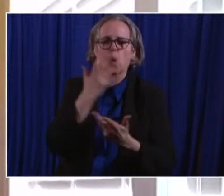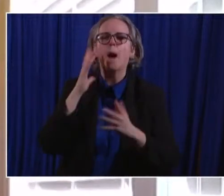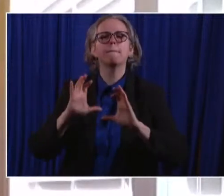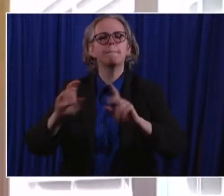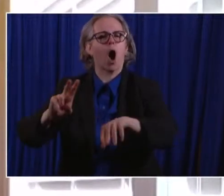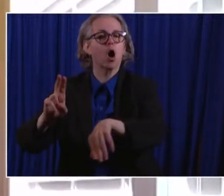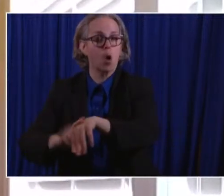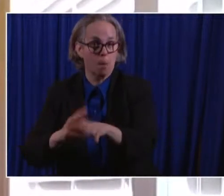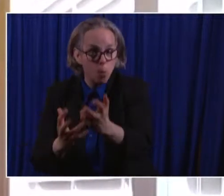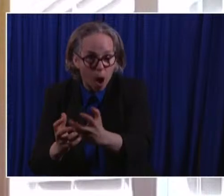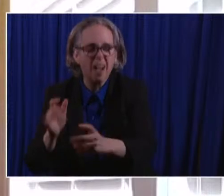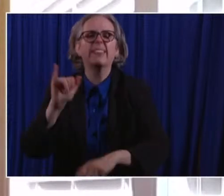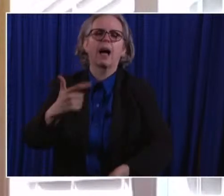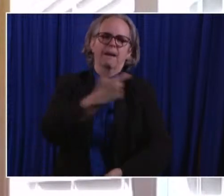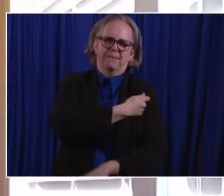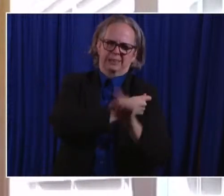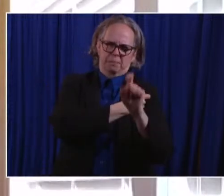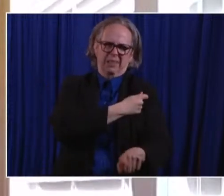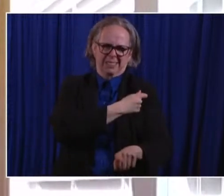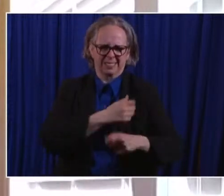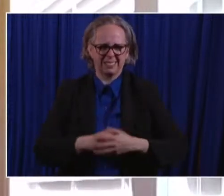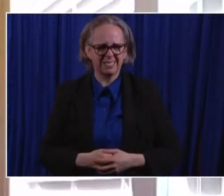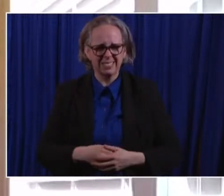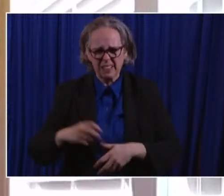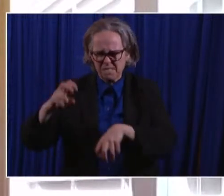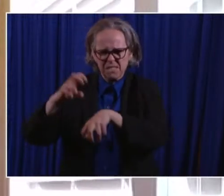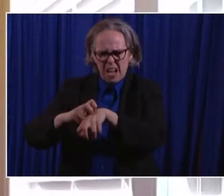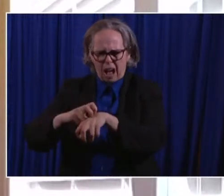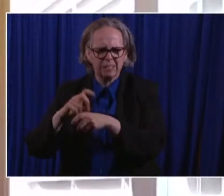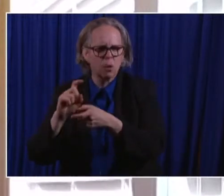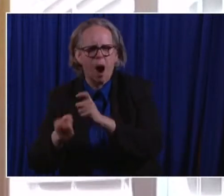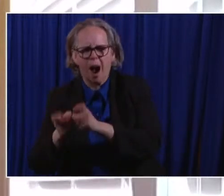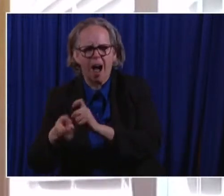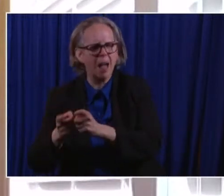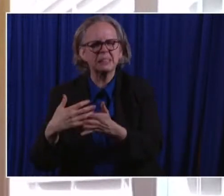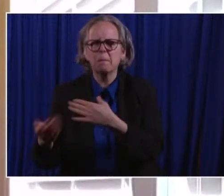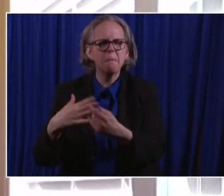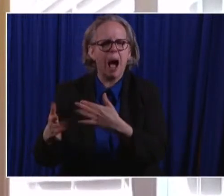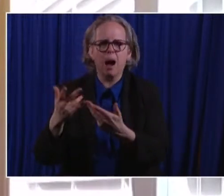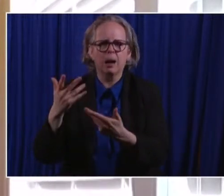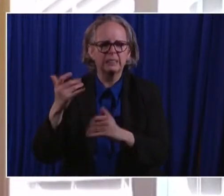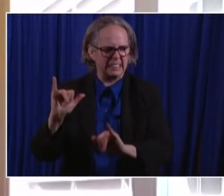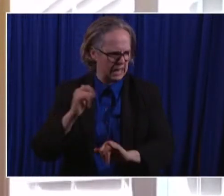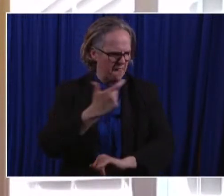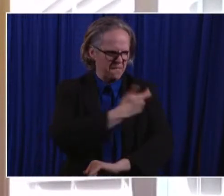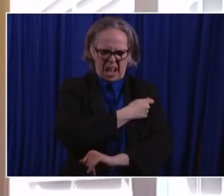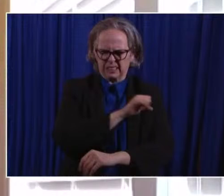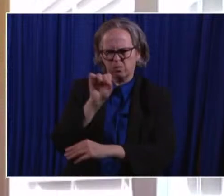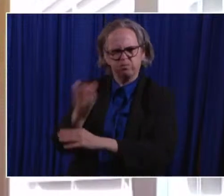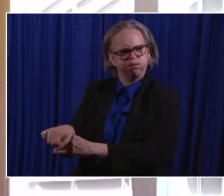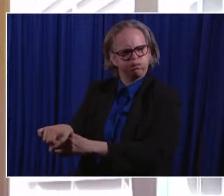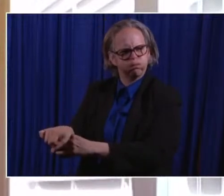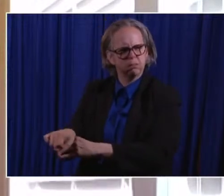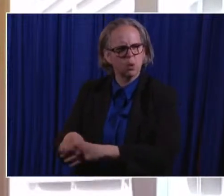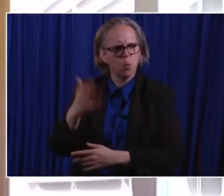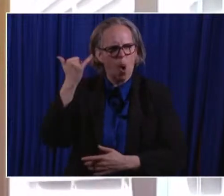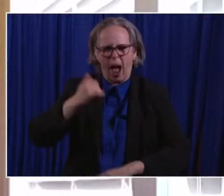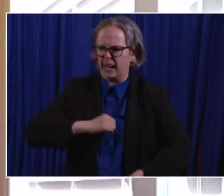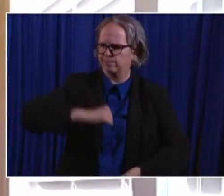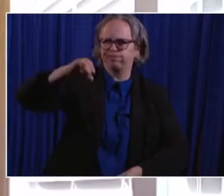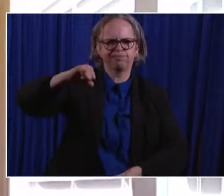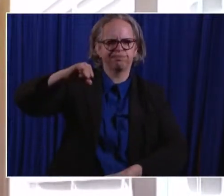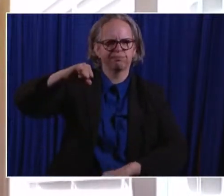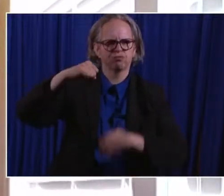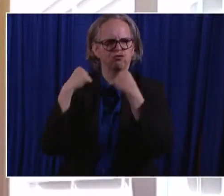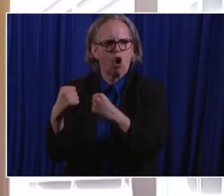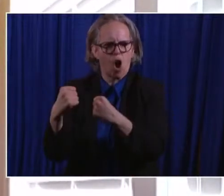ways to inflict suffering and death. Vaccination is the shield that lets us plan on the things we want to do, whether